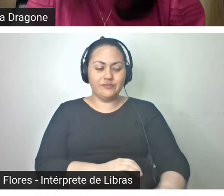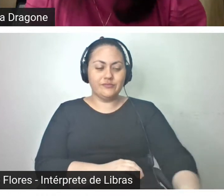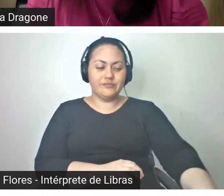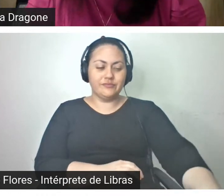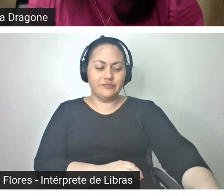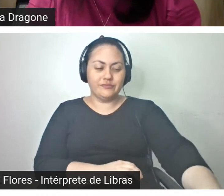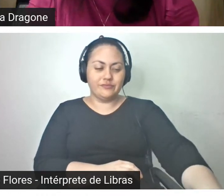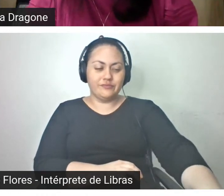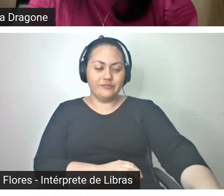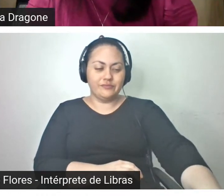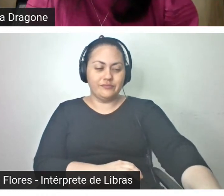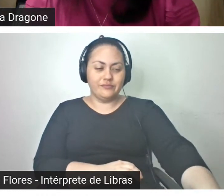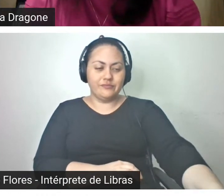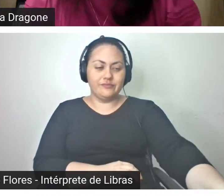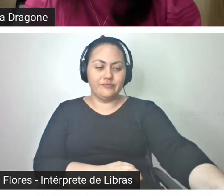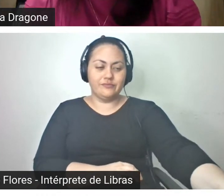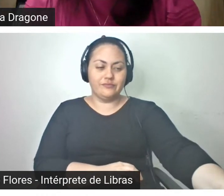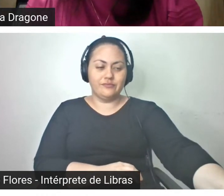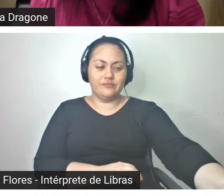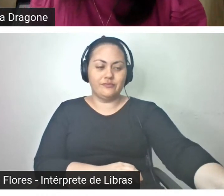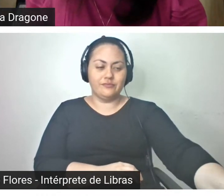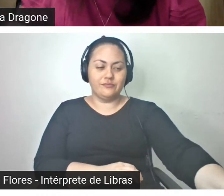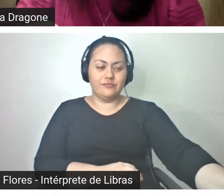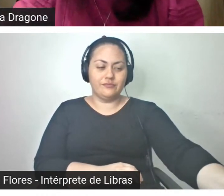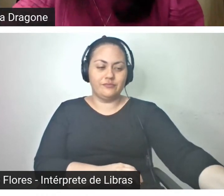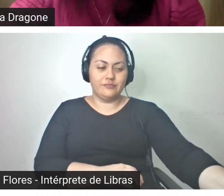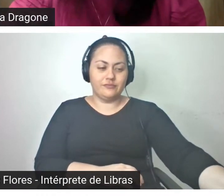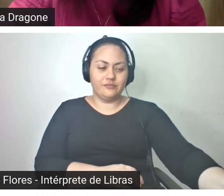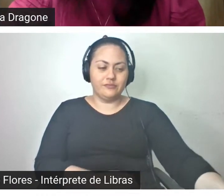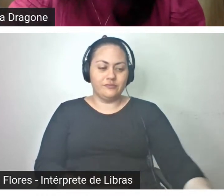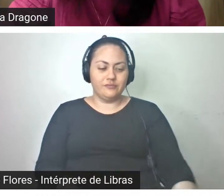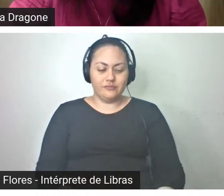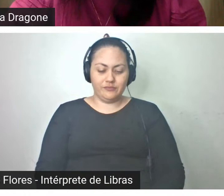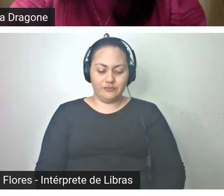just history, these are present issues, is that